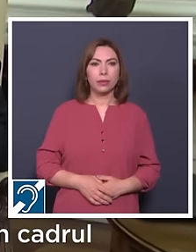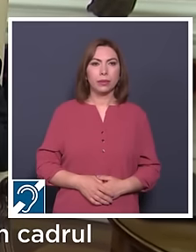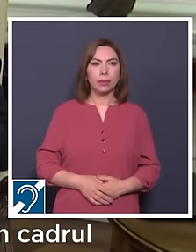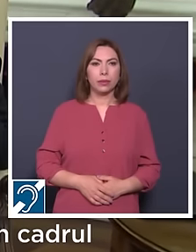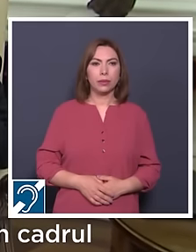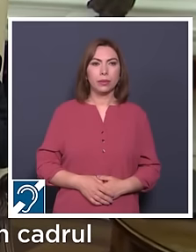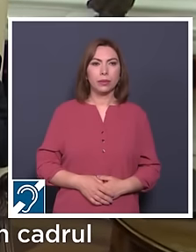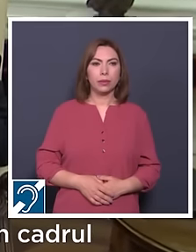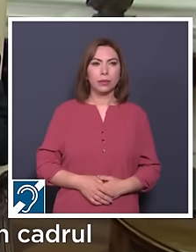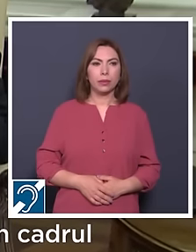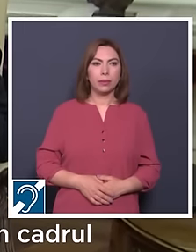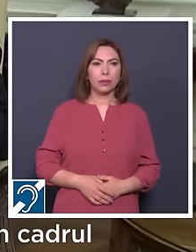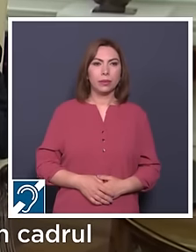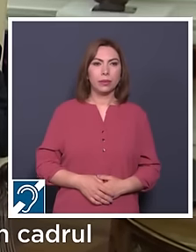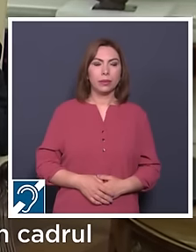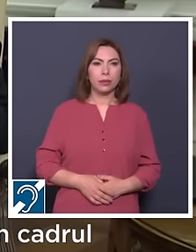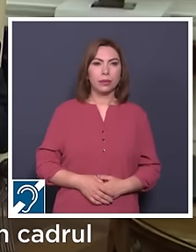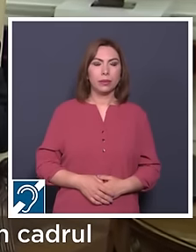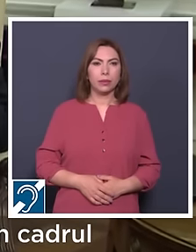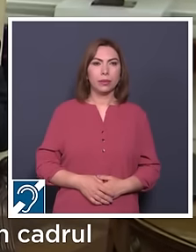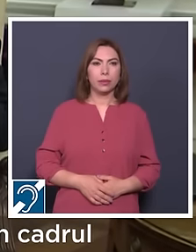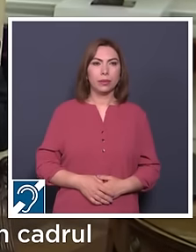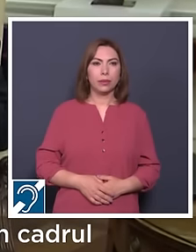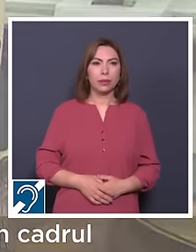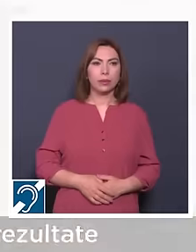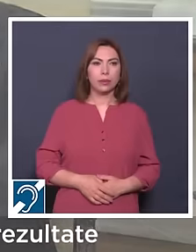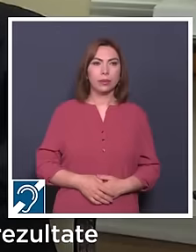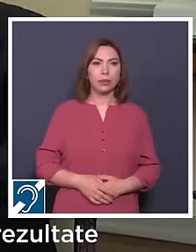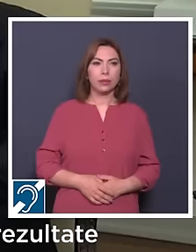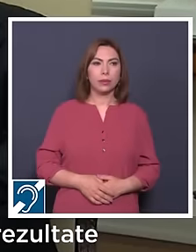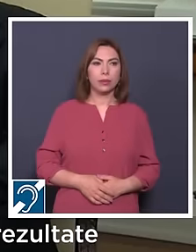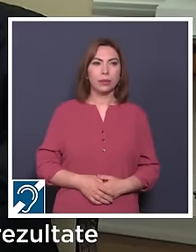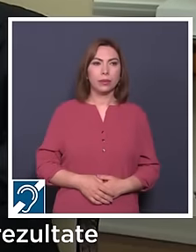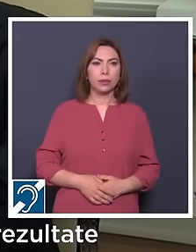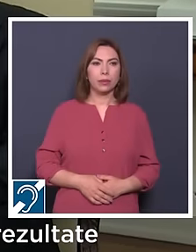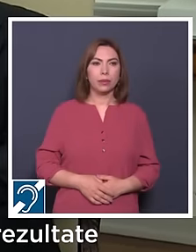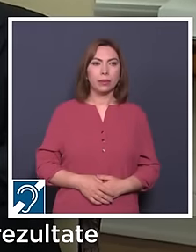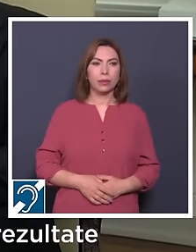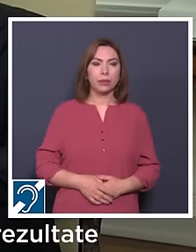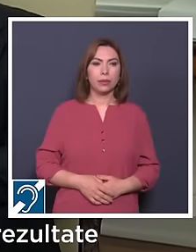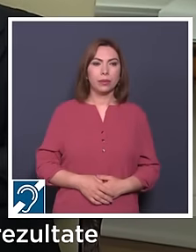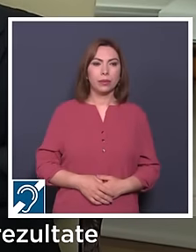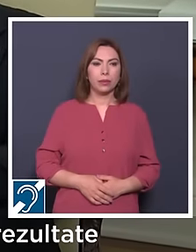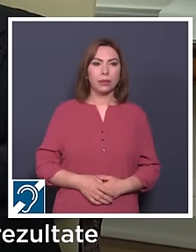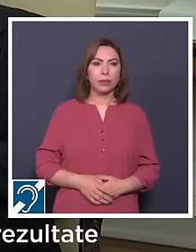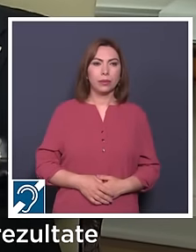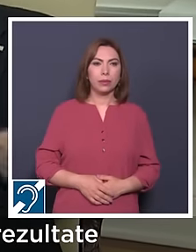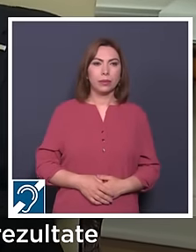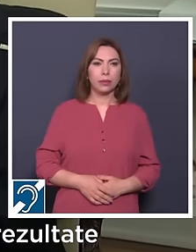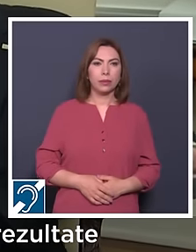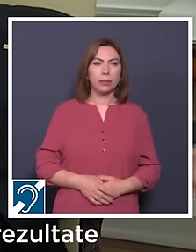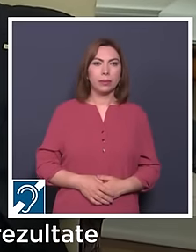side across NATO, and including in your country. Romania is trying its best, and we have